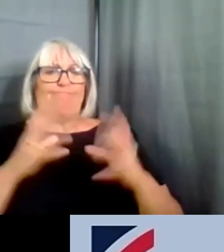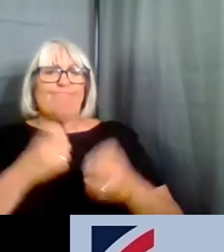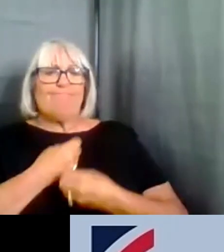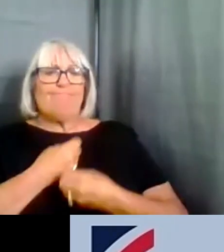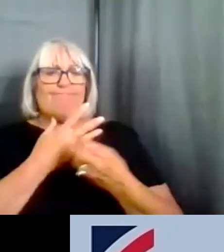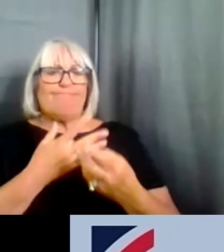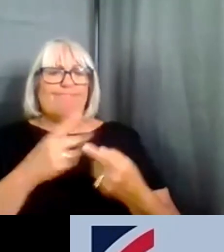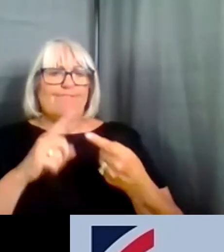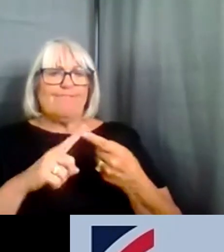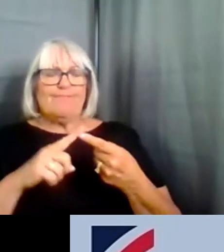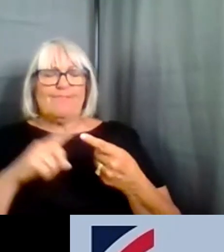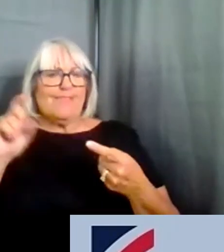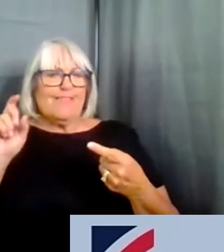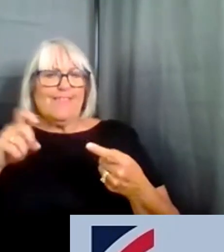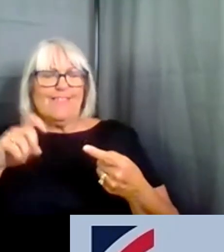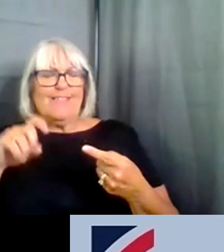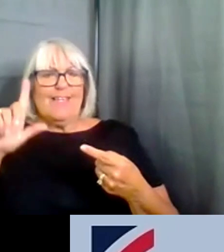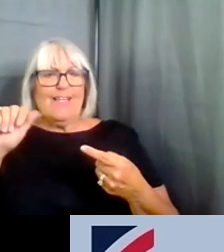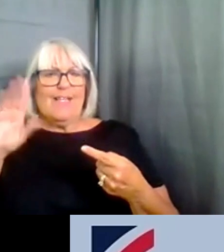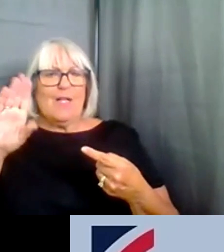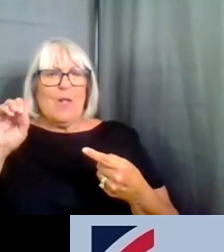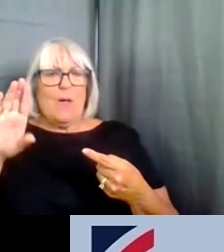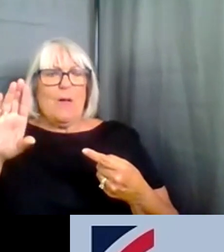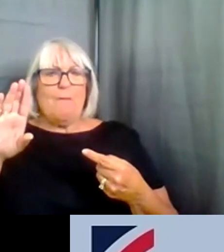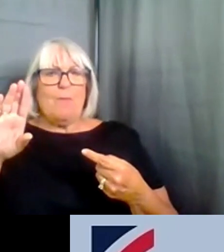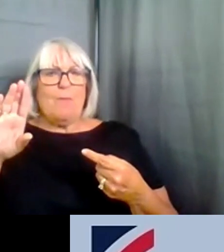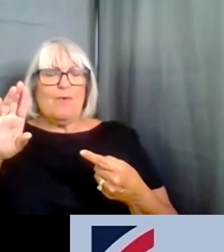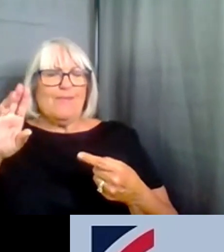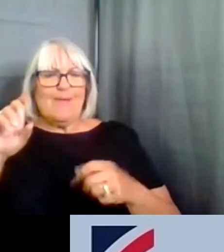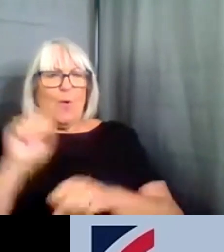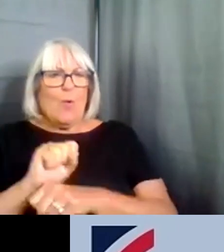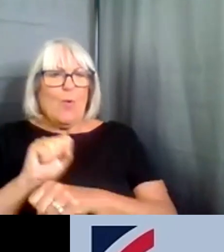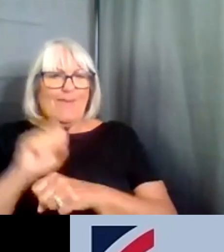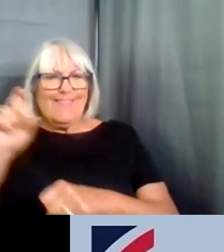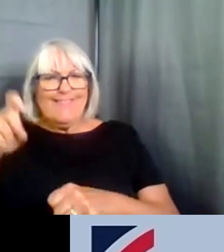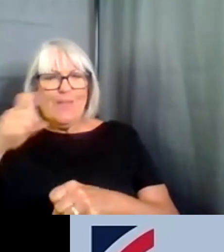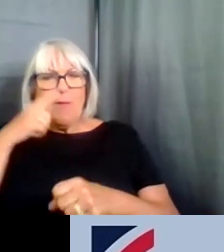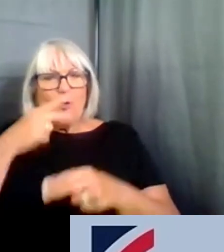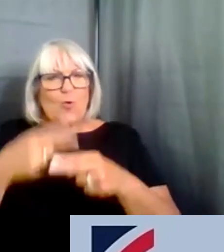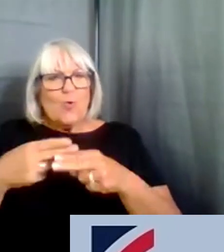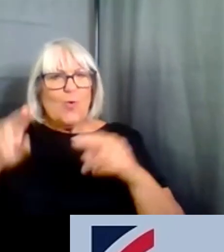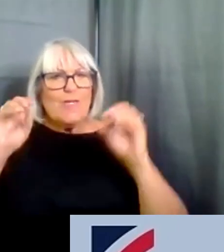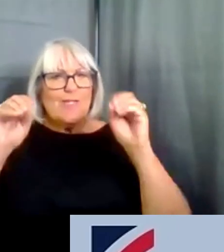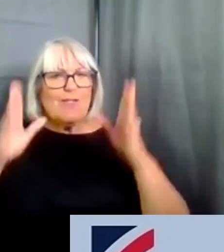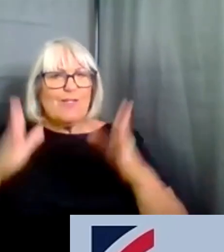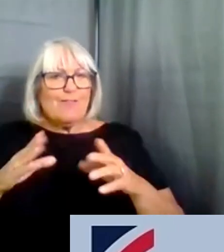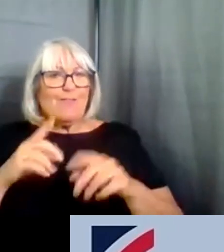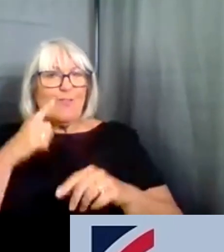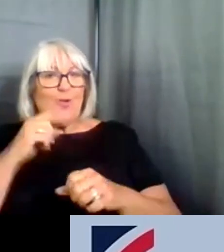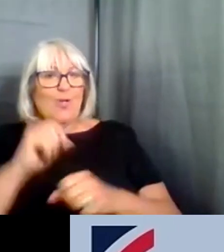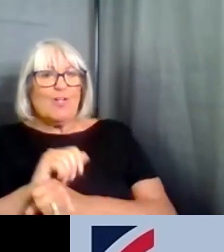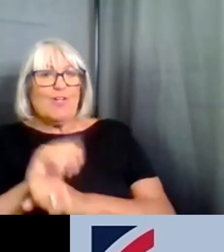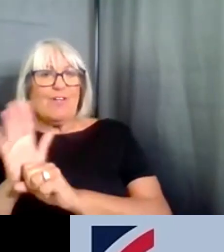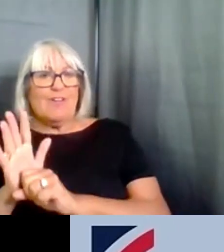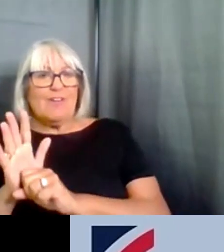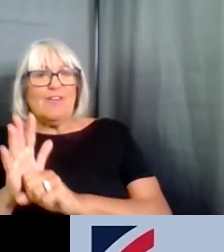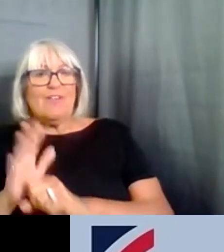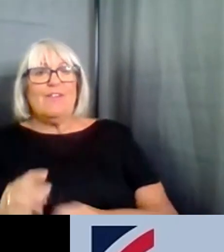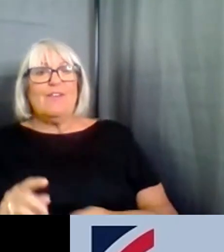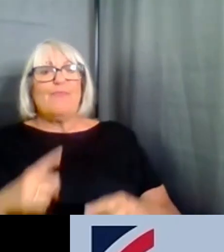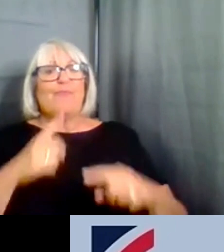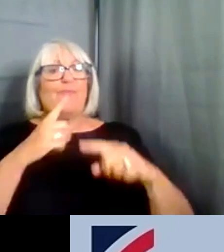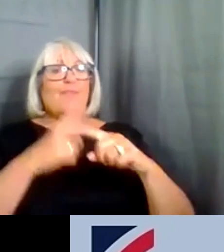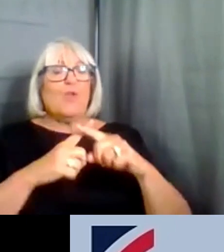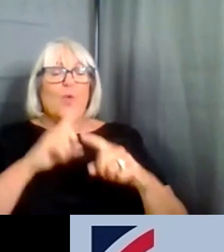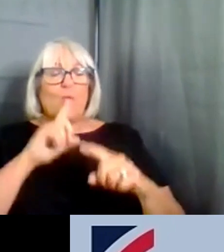of the COVID-19 pandemic. On top of that, there is a real direct connection and value add for employers to